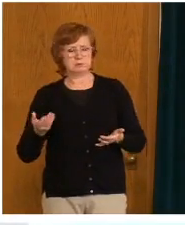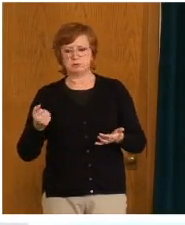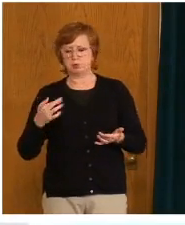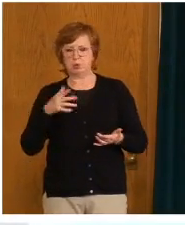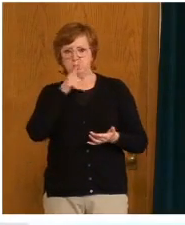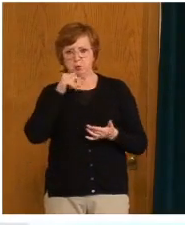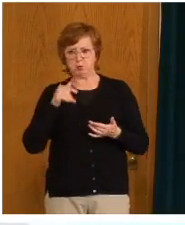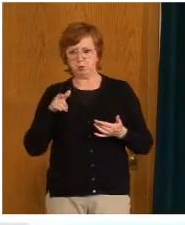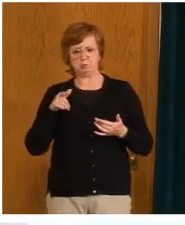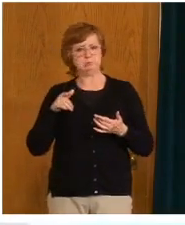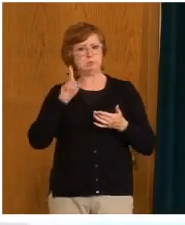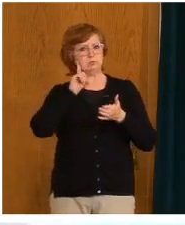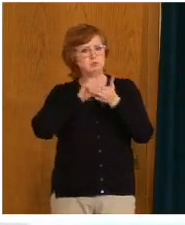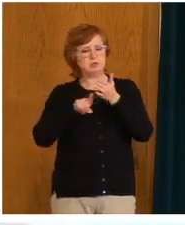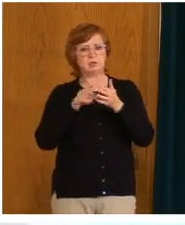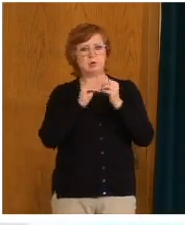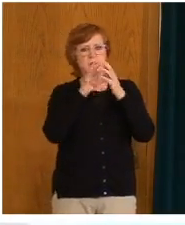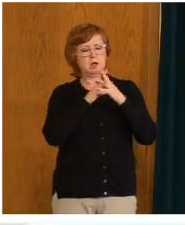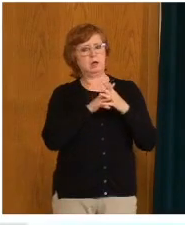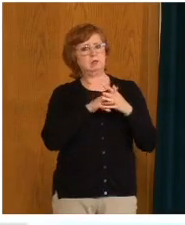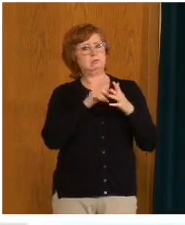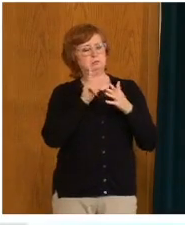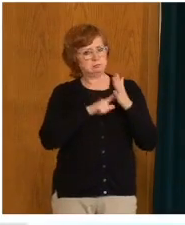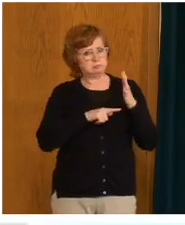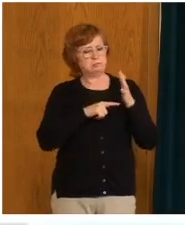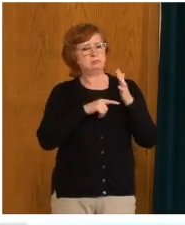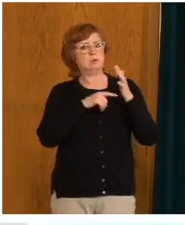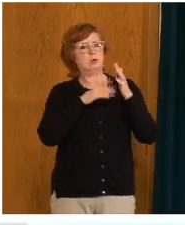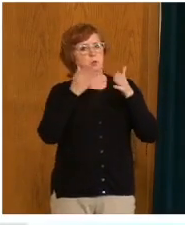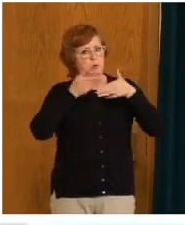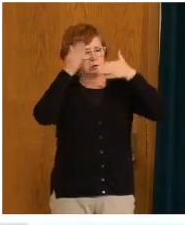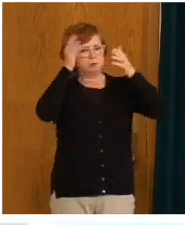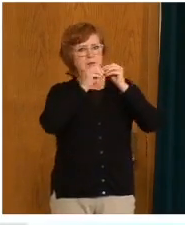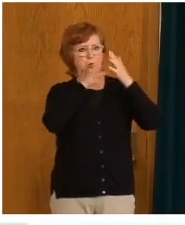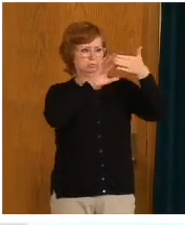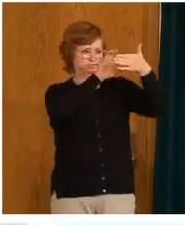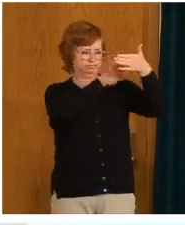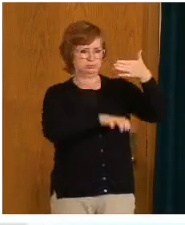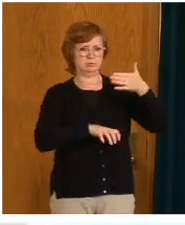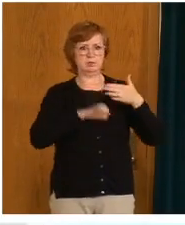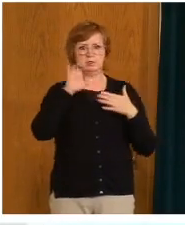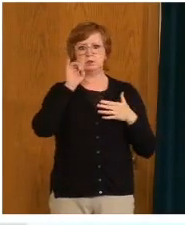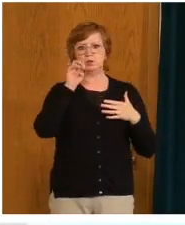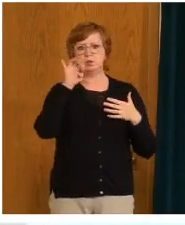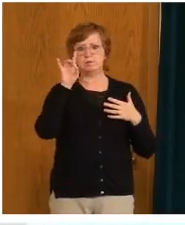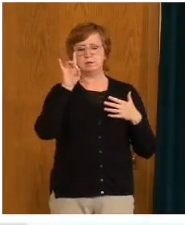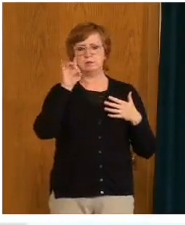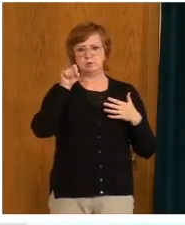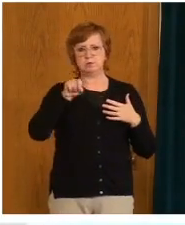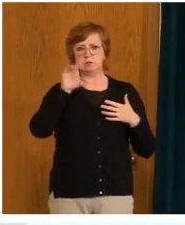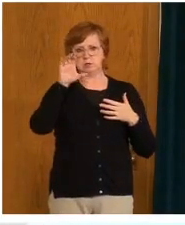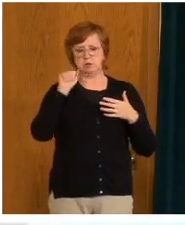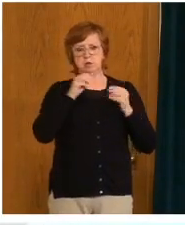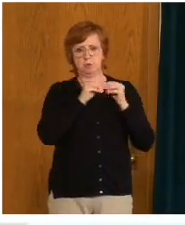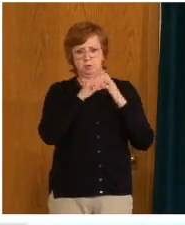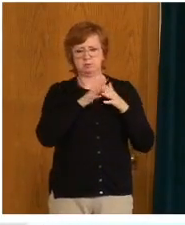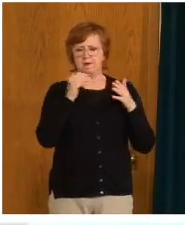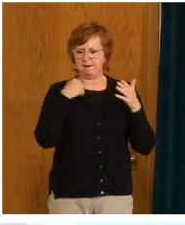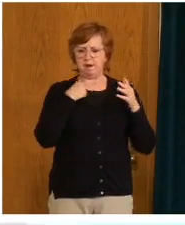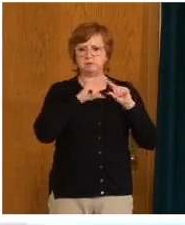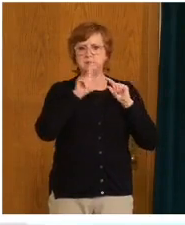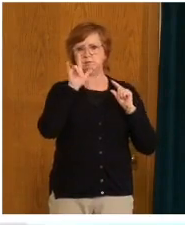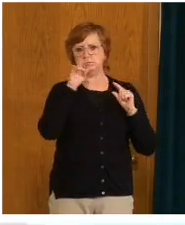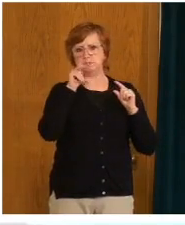a recommended website. There are links on the Saskatchewan COVID.ca website as well. But I think all